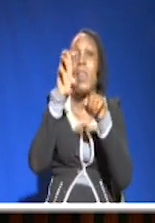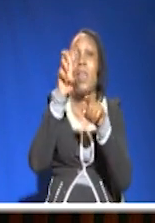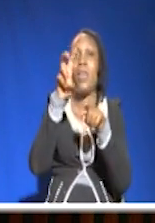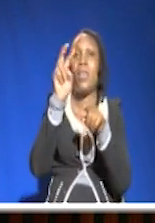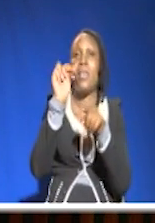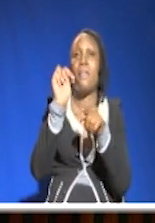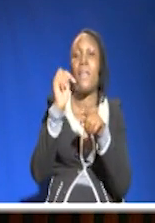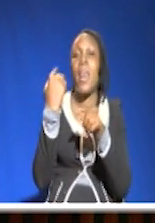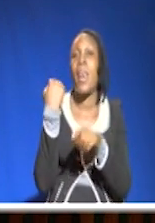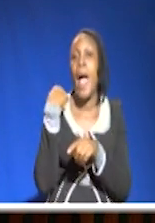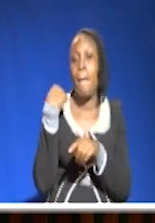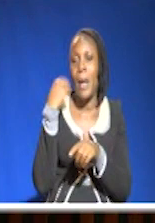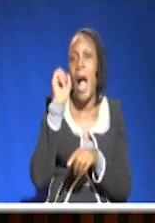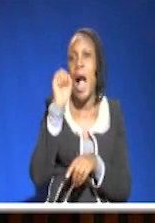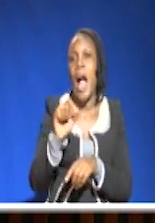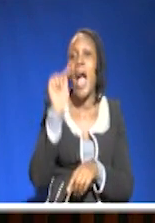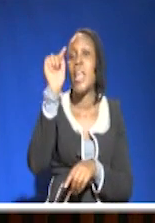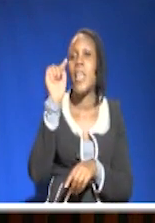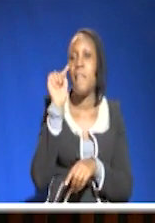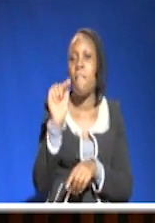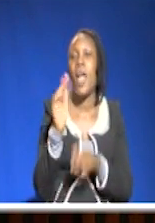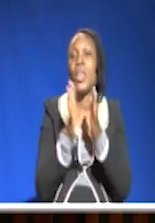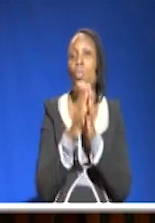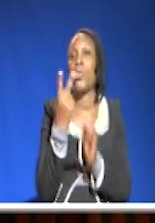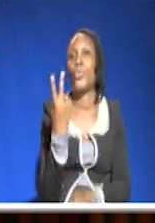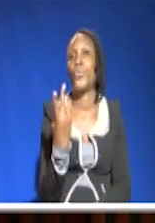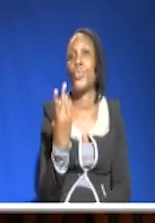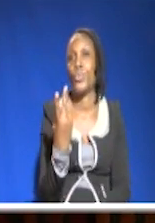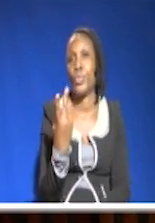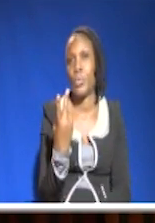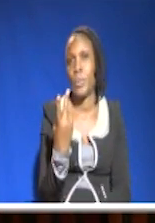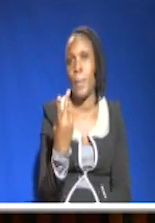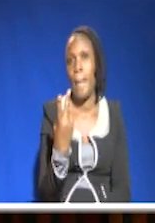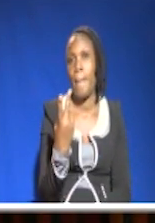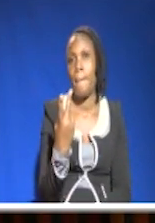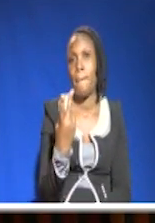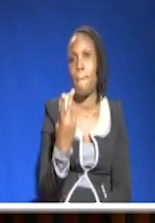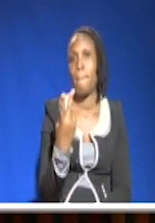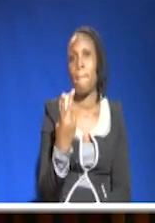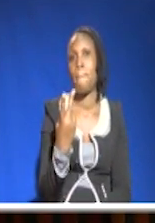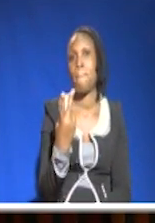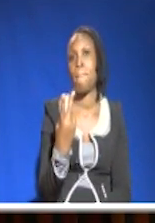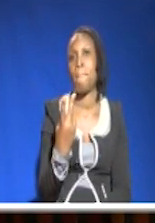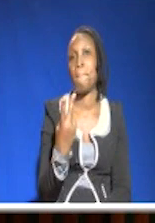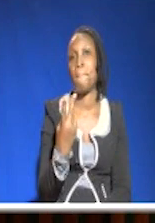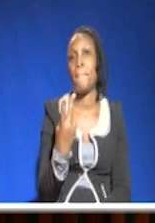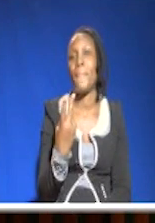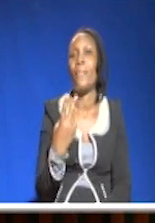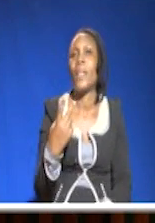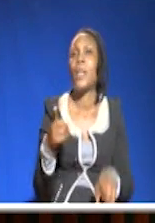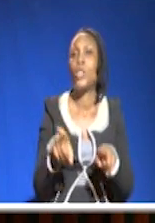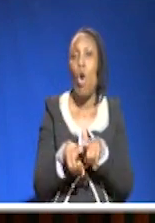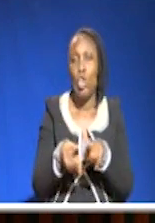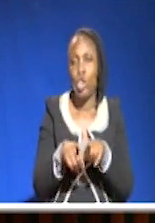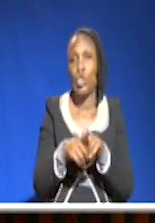by 2. Any even number is divisible by 2. Just to remind